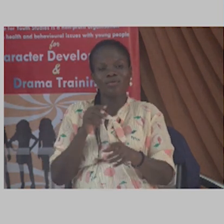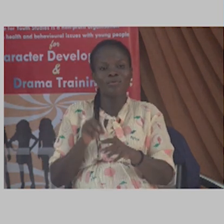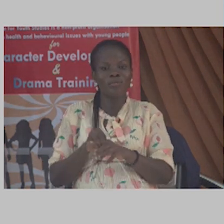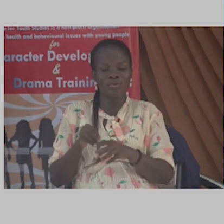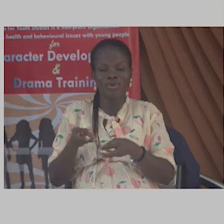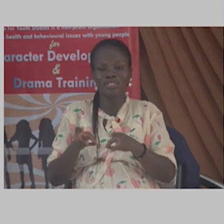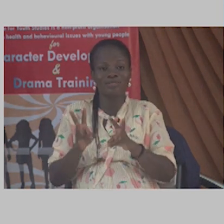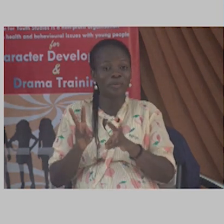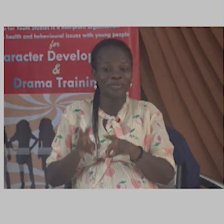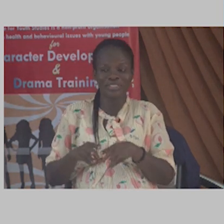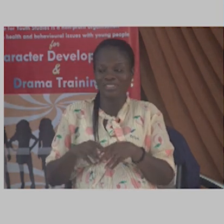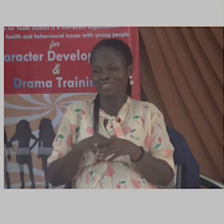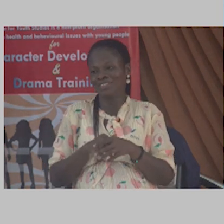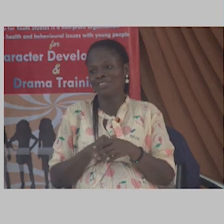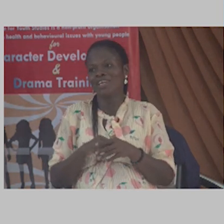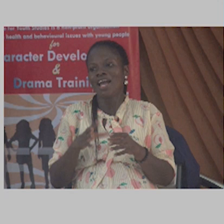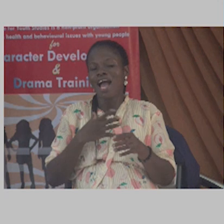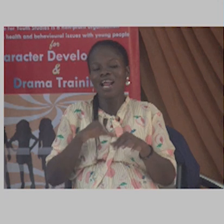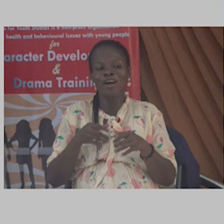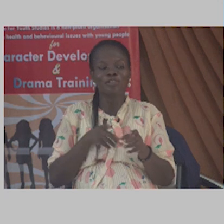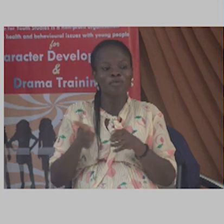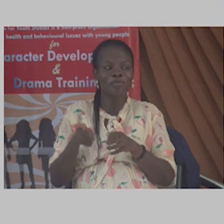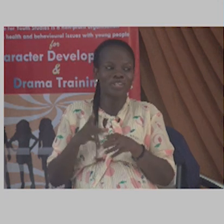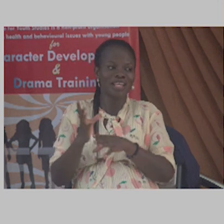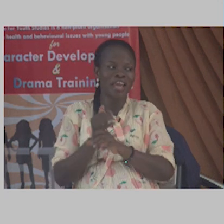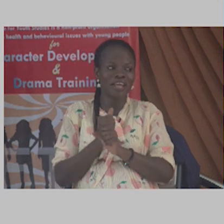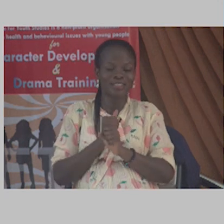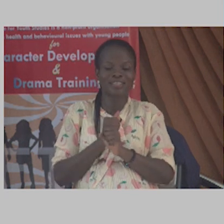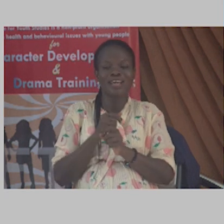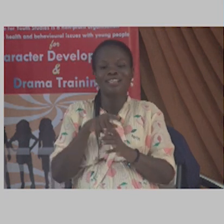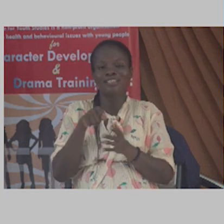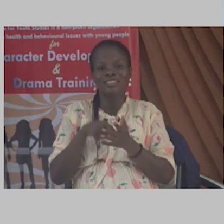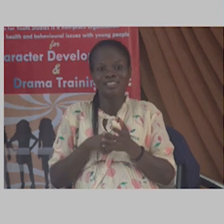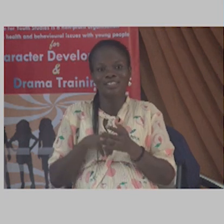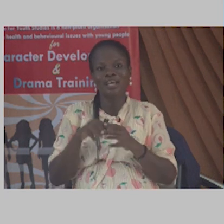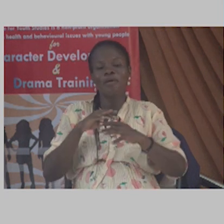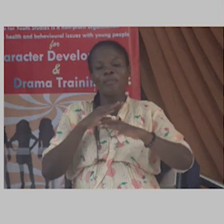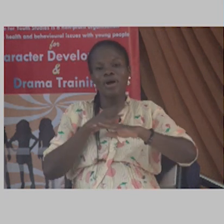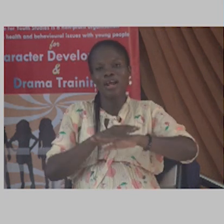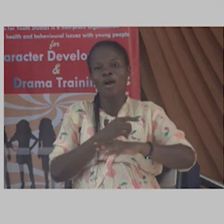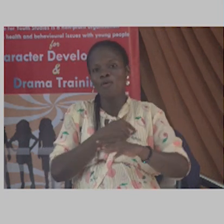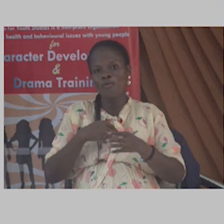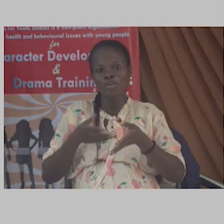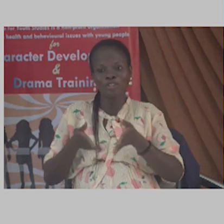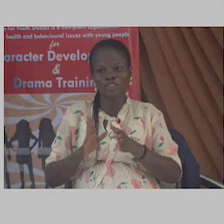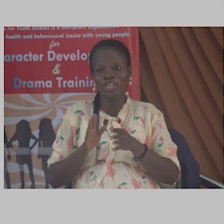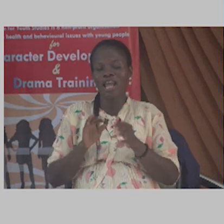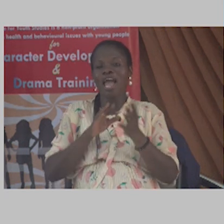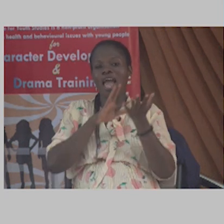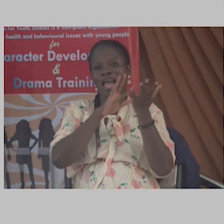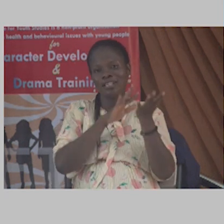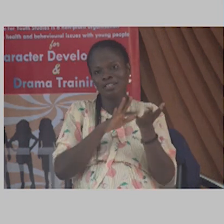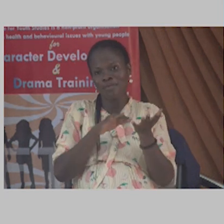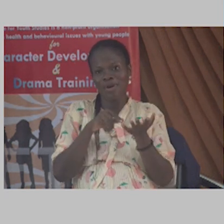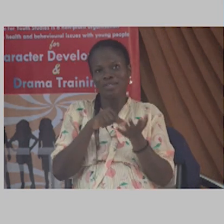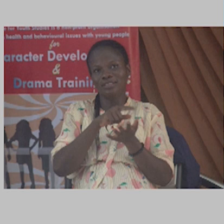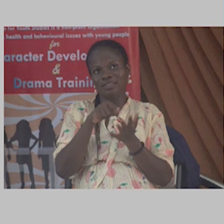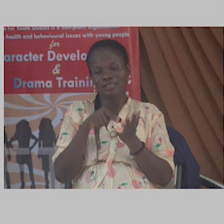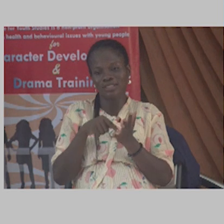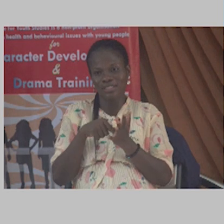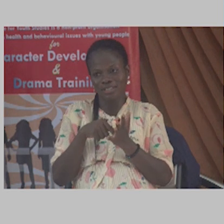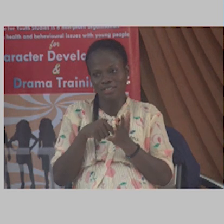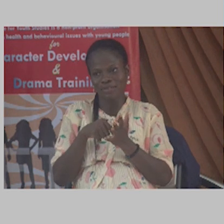we tackle attitudinal barrier? We should respect the privacy of persons with disabilities.